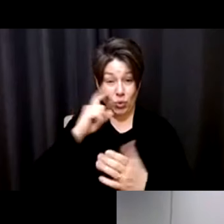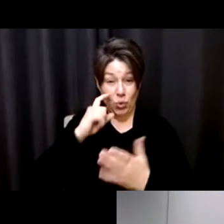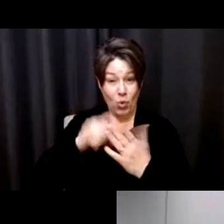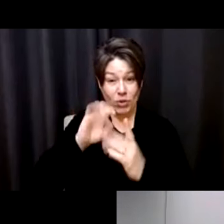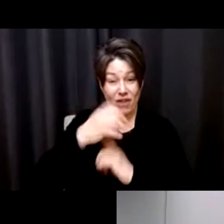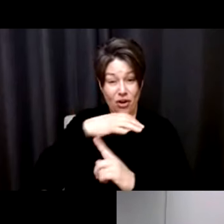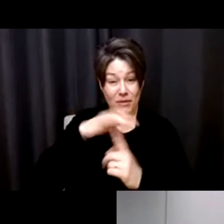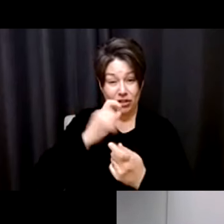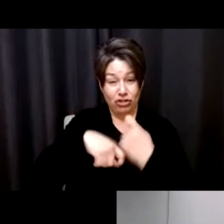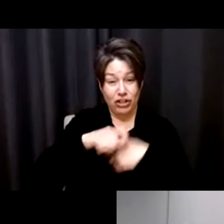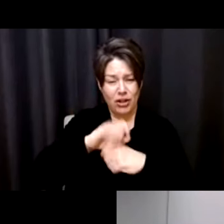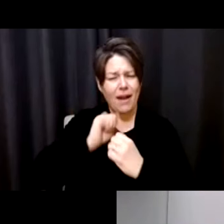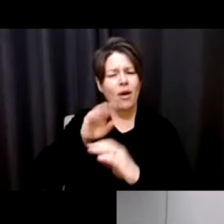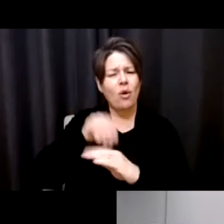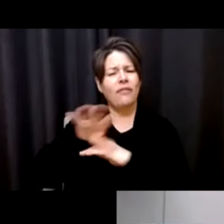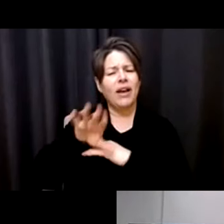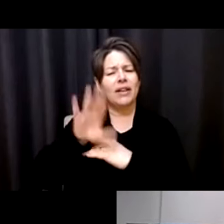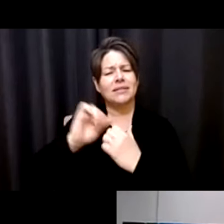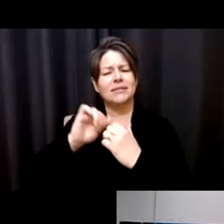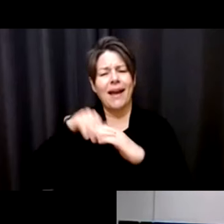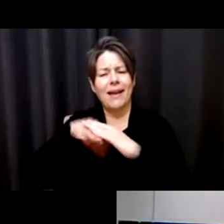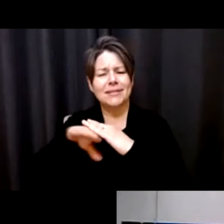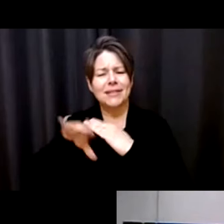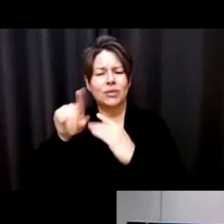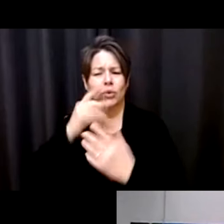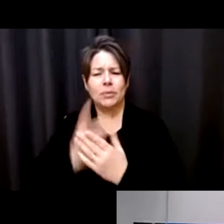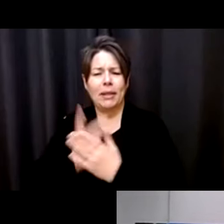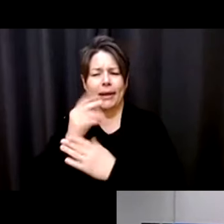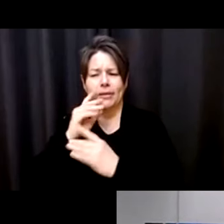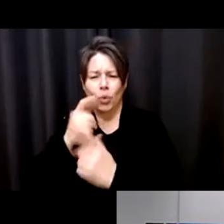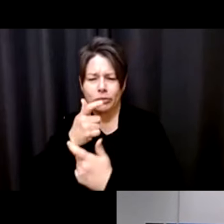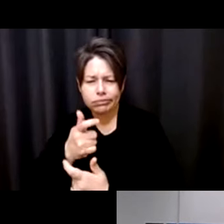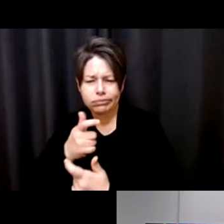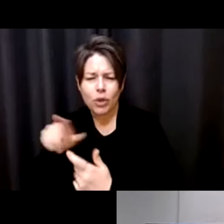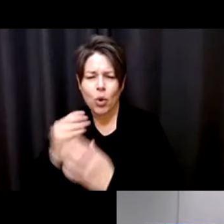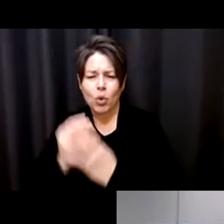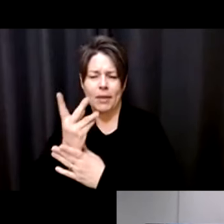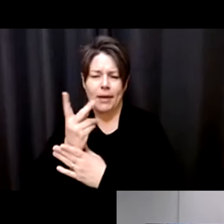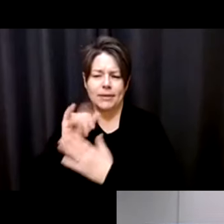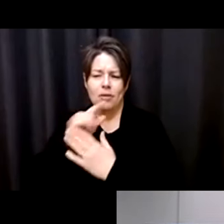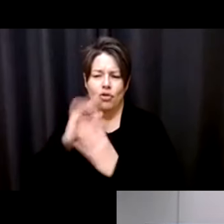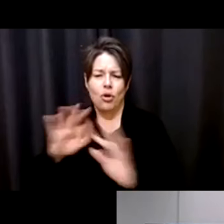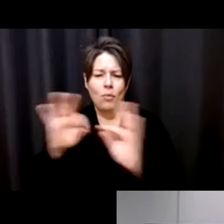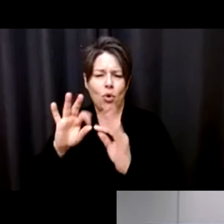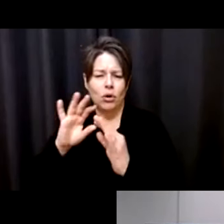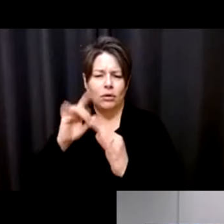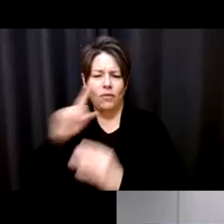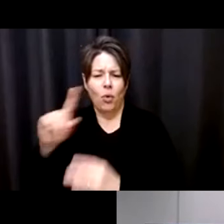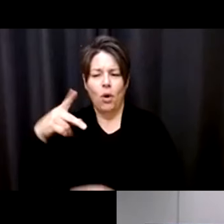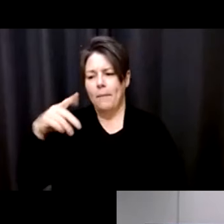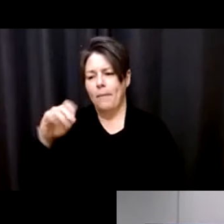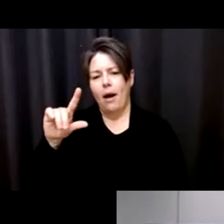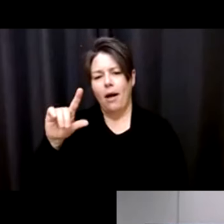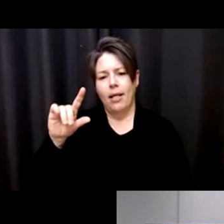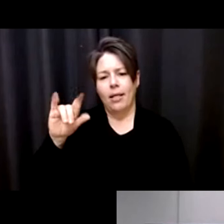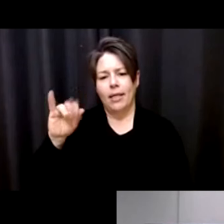your ability to access the plants that you think are or that are central to pollinators?